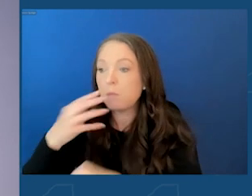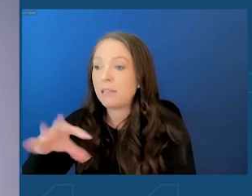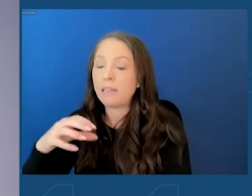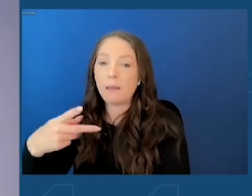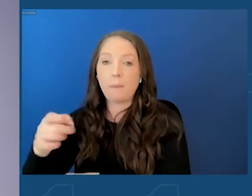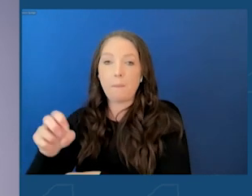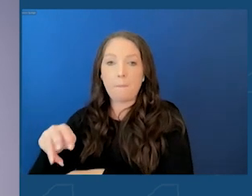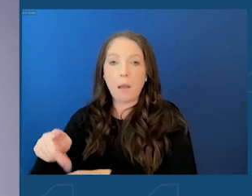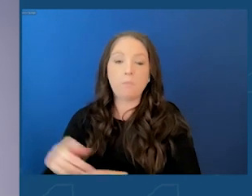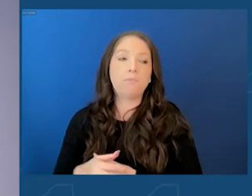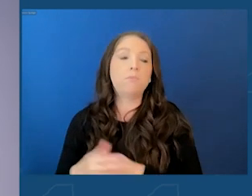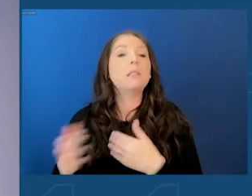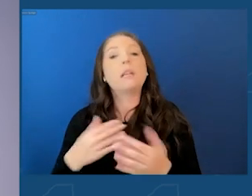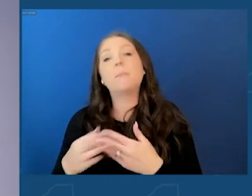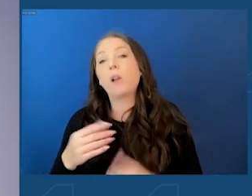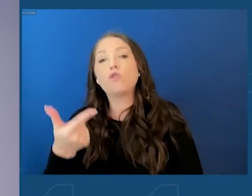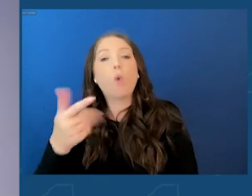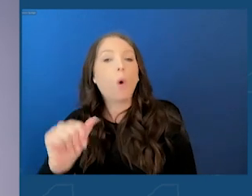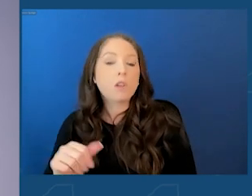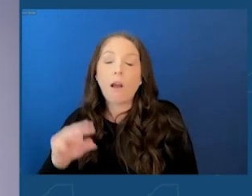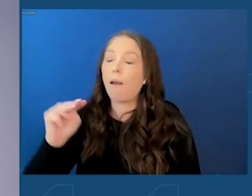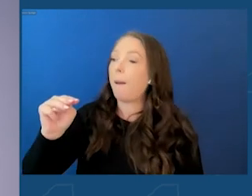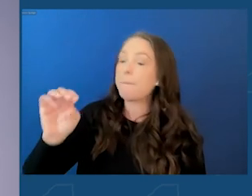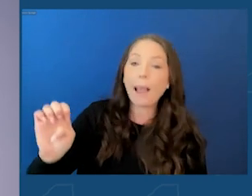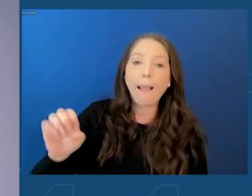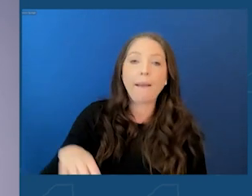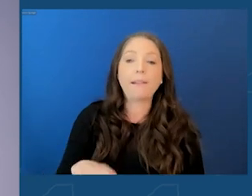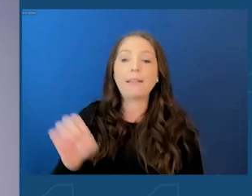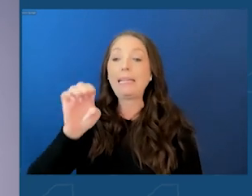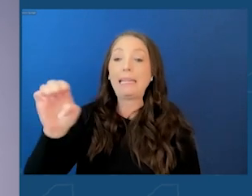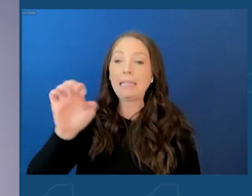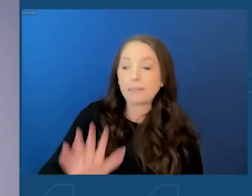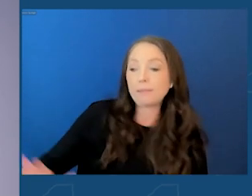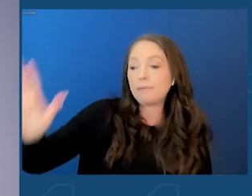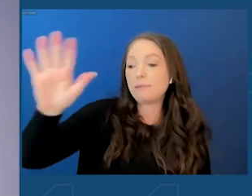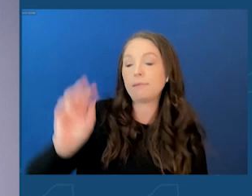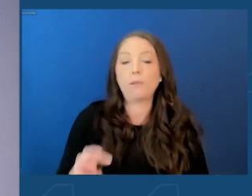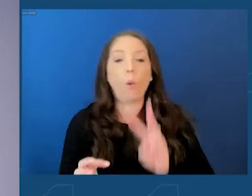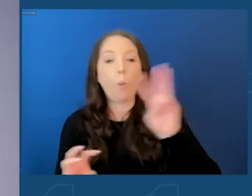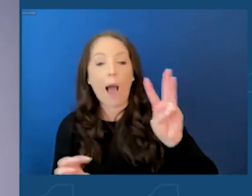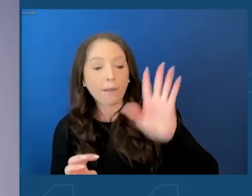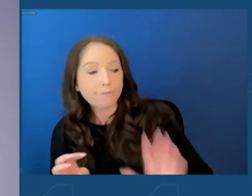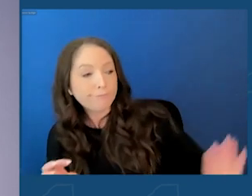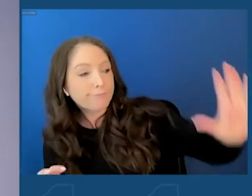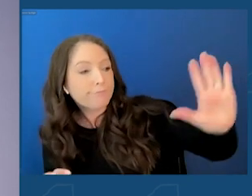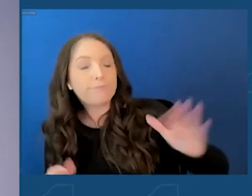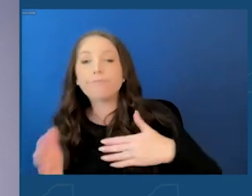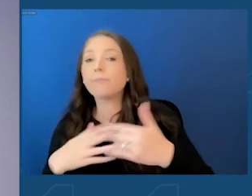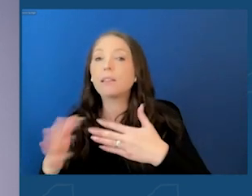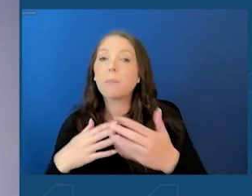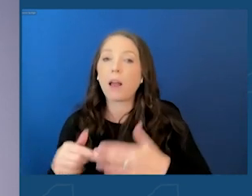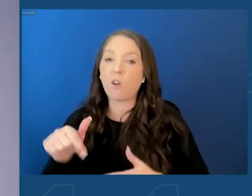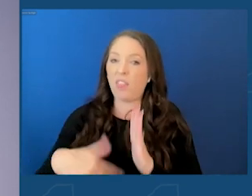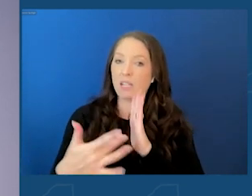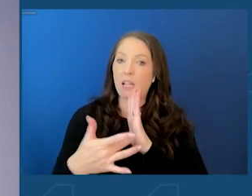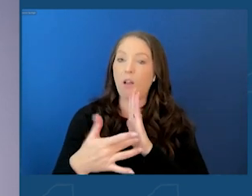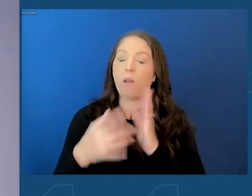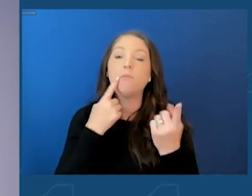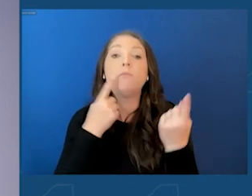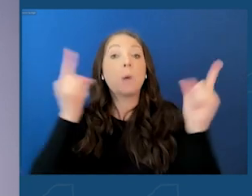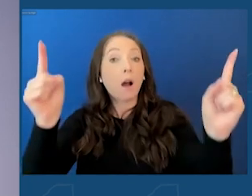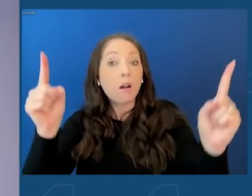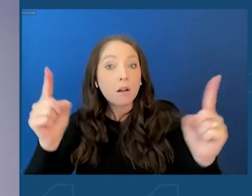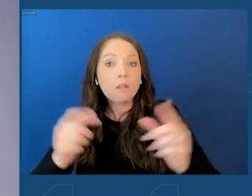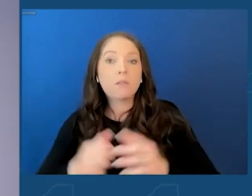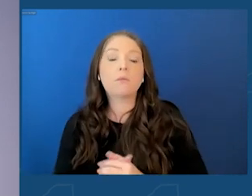or it's Maine, whether it's the East Coast or the West, this is a technology that works, and it works